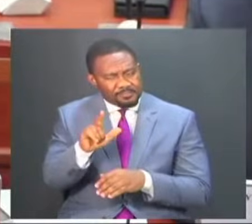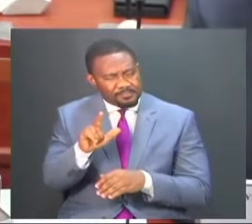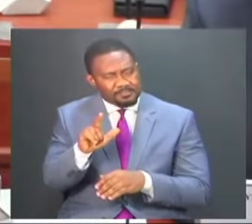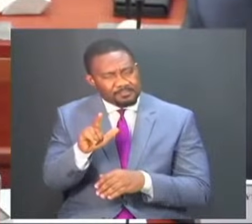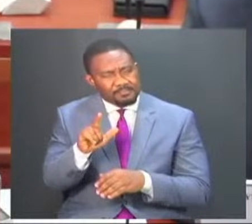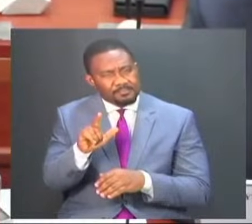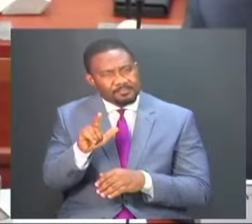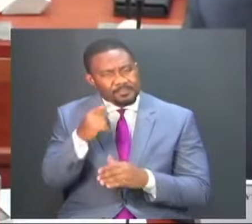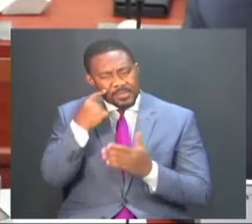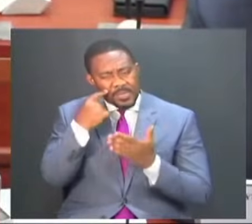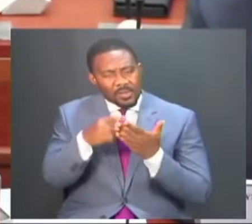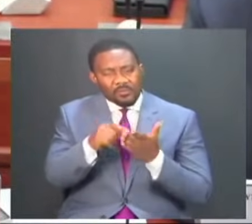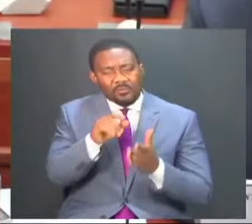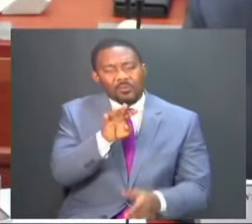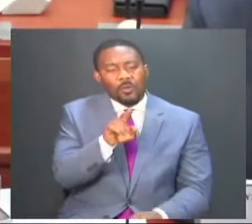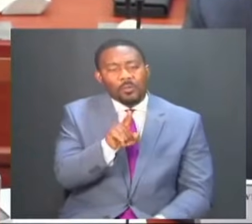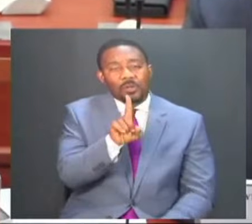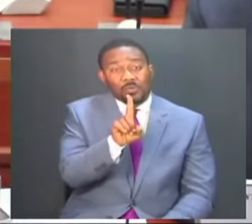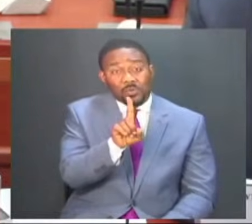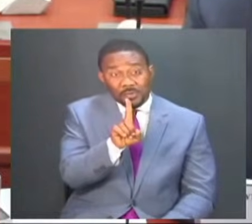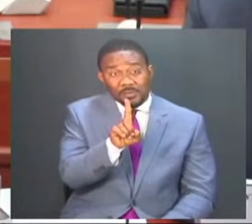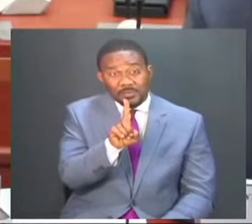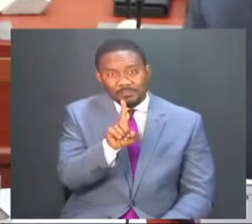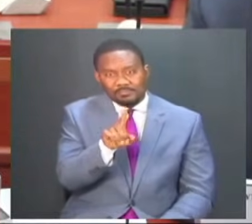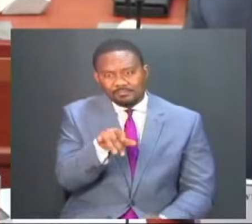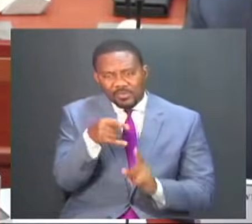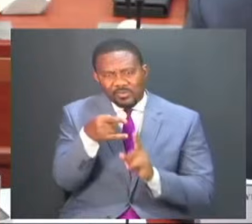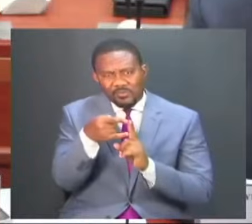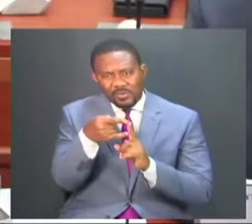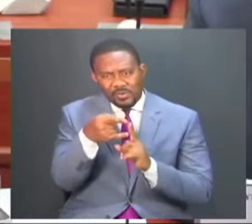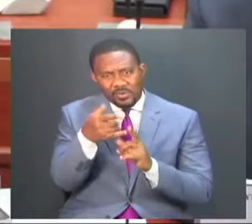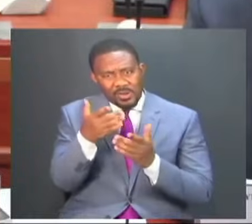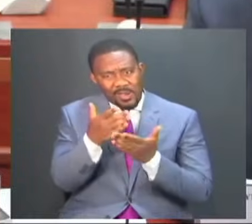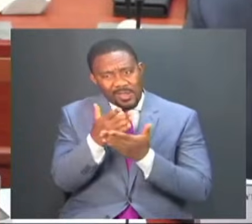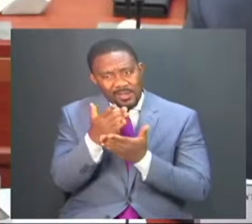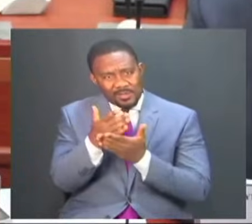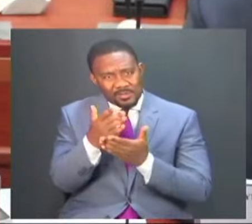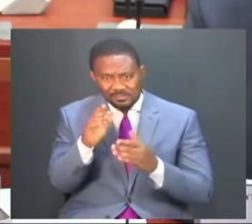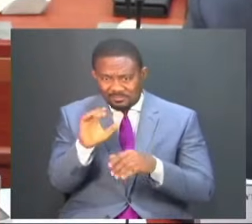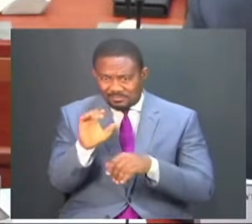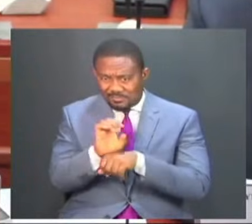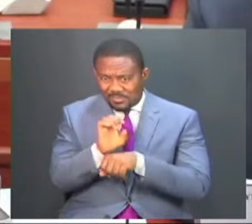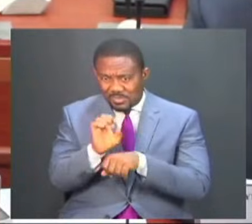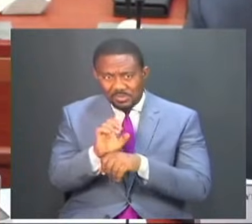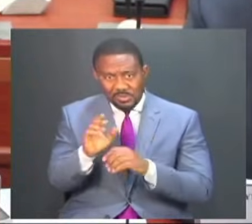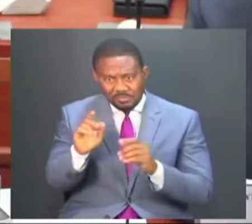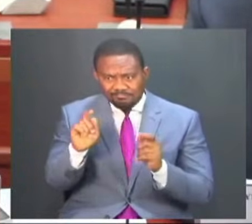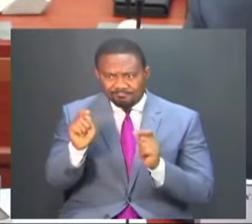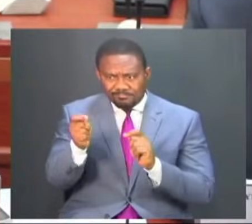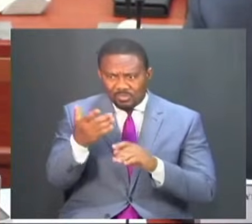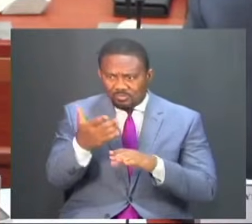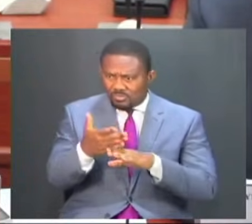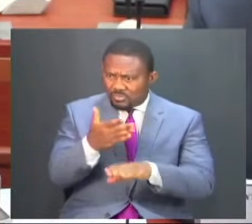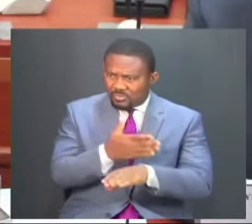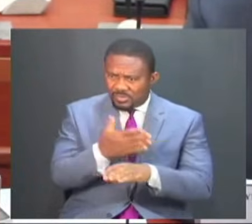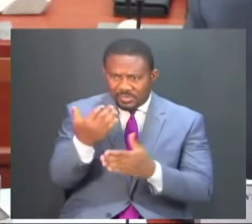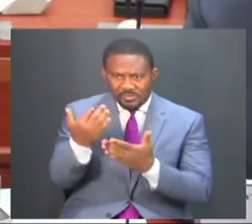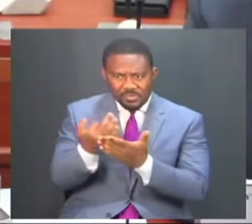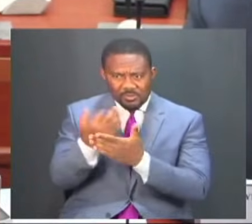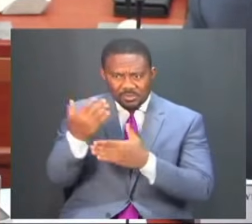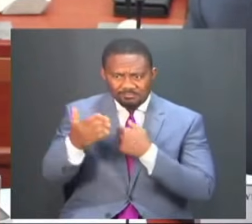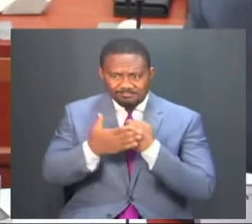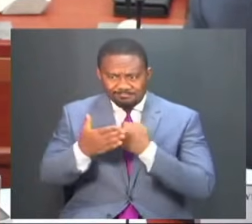item 4.1. The virtual asset economy is reshaping the financial landscape of the country in a